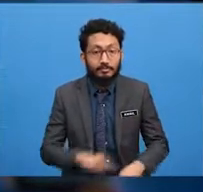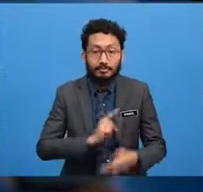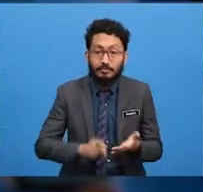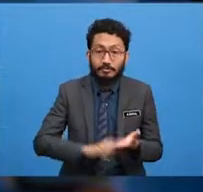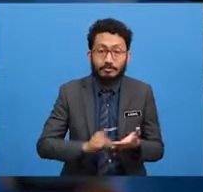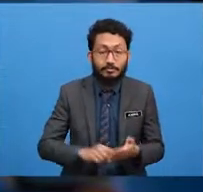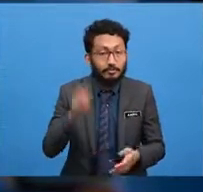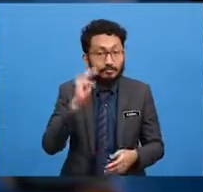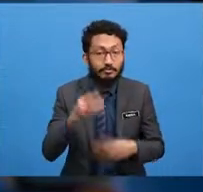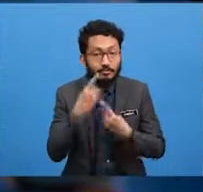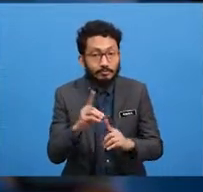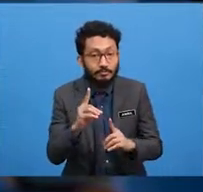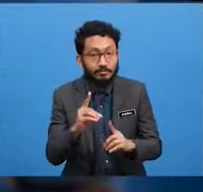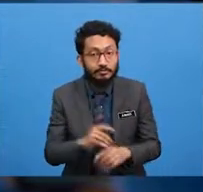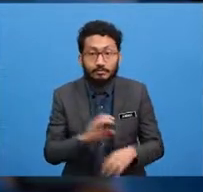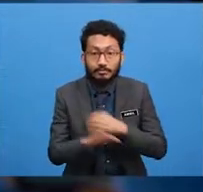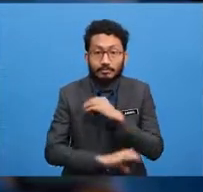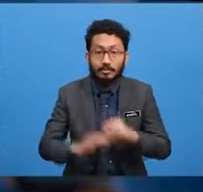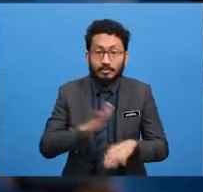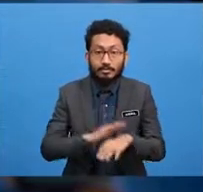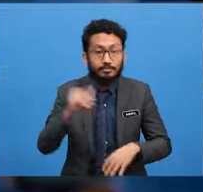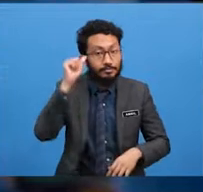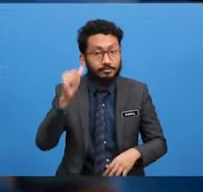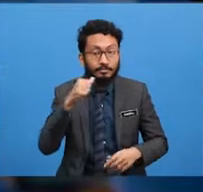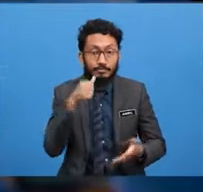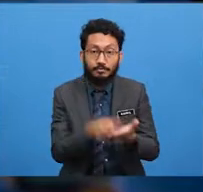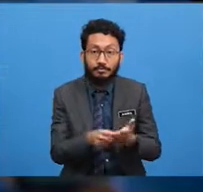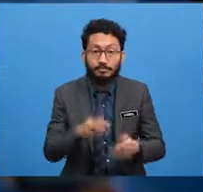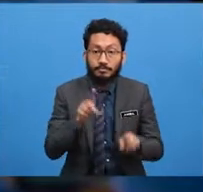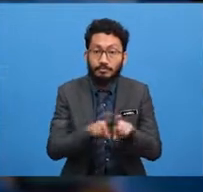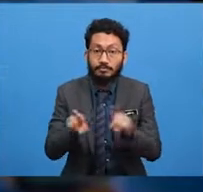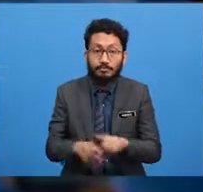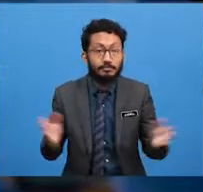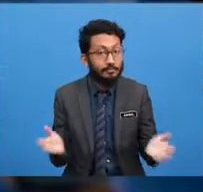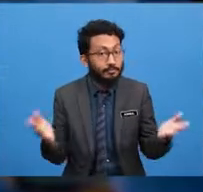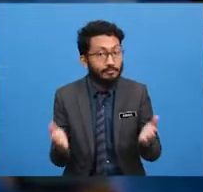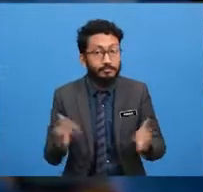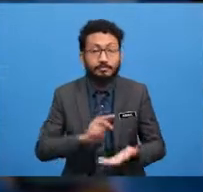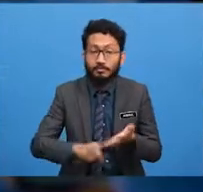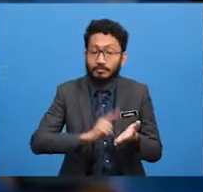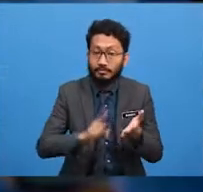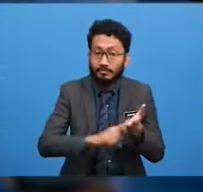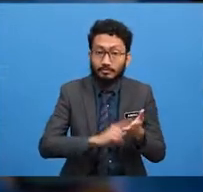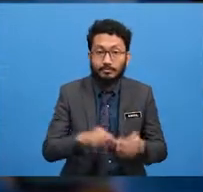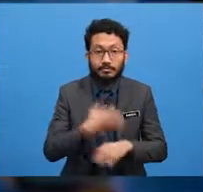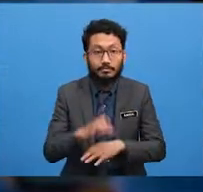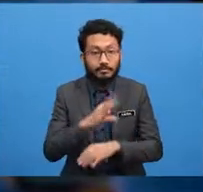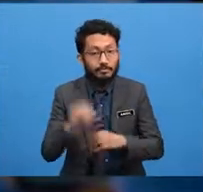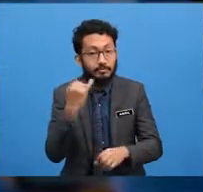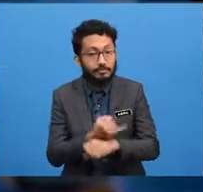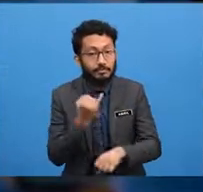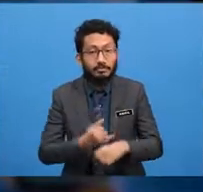reply based on Andrew's letter as the prompt. Read the email and identify